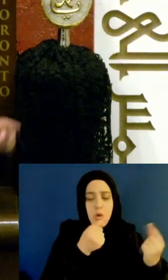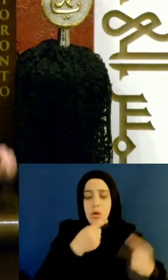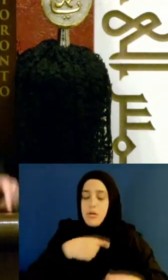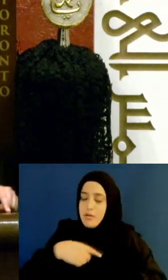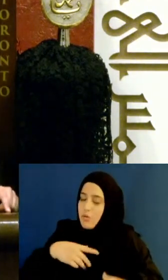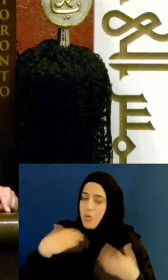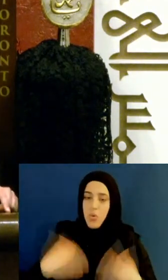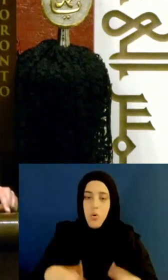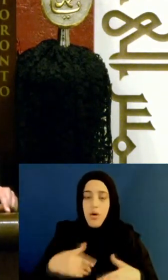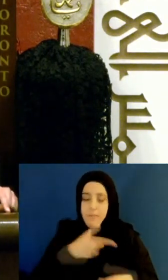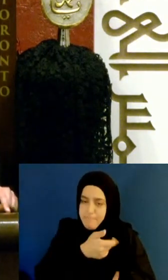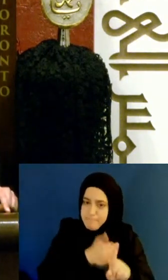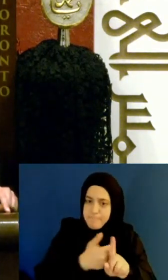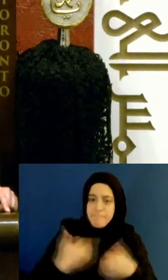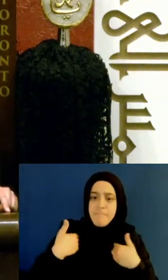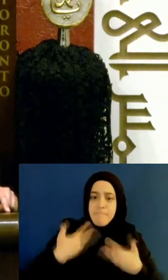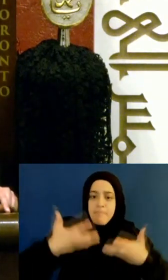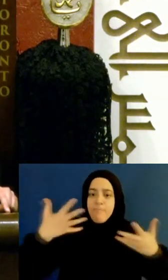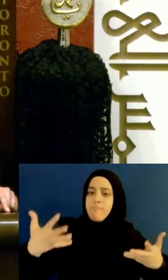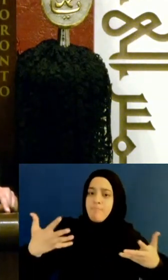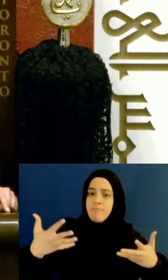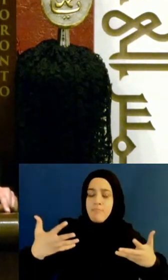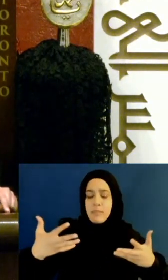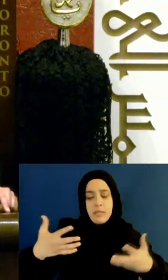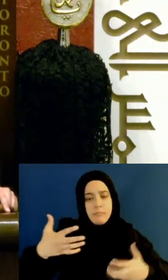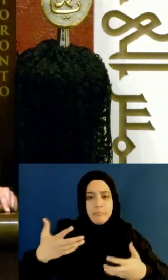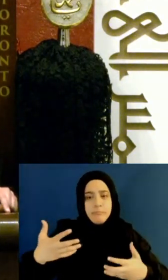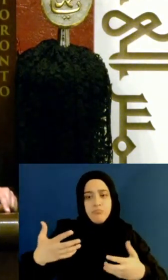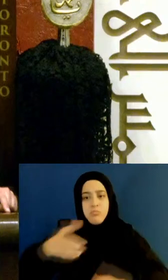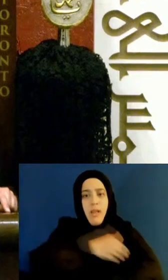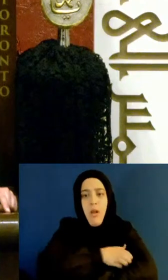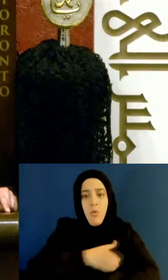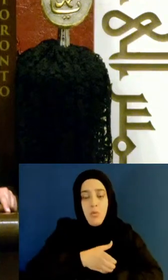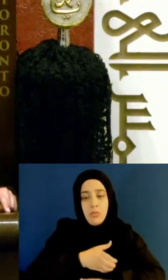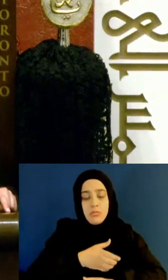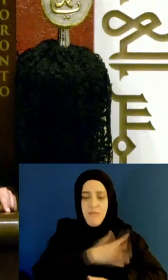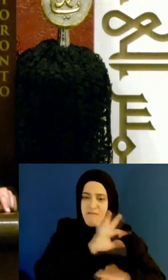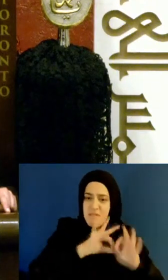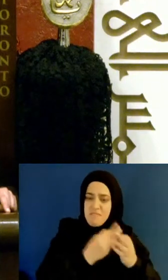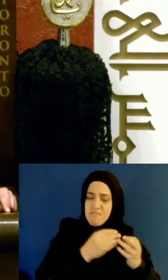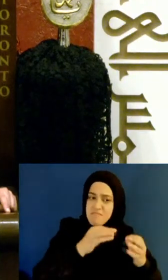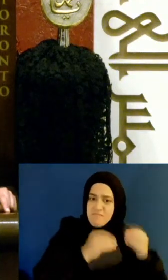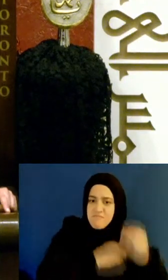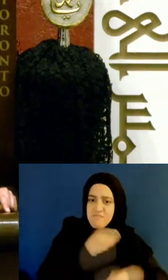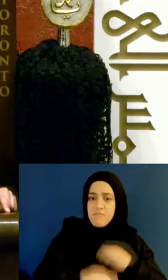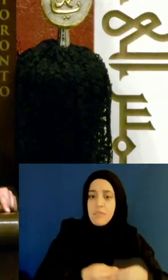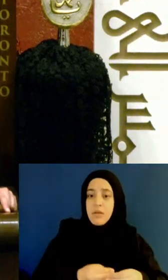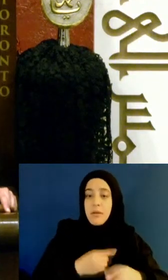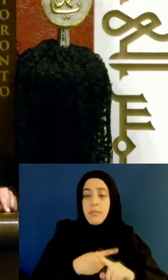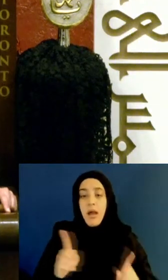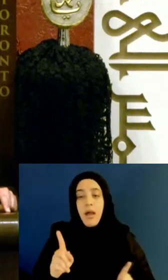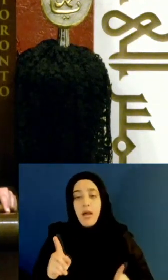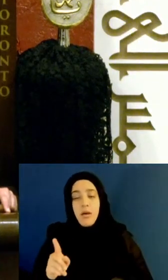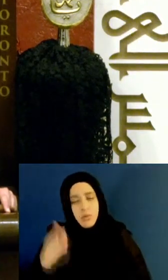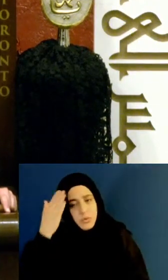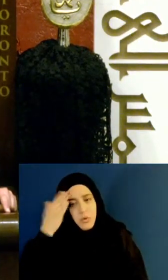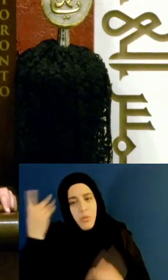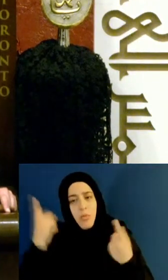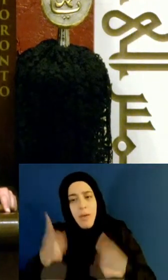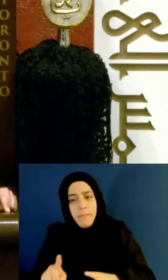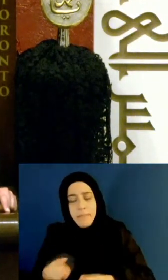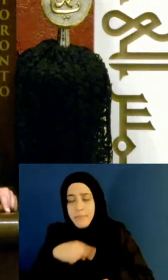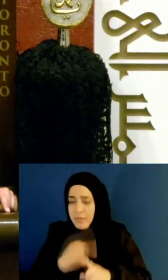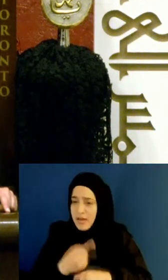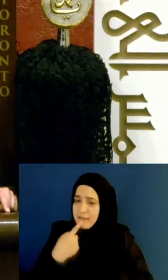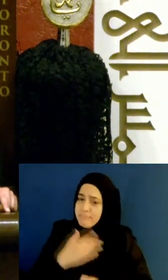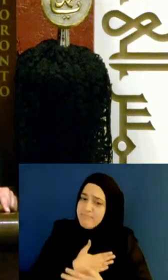where Imam al-Hussein placed him? Imam al-Hussein placed him to fight under the commandment and under the leadership